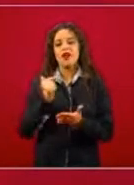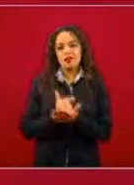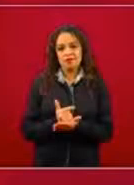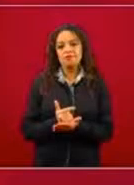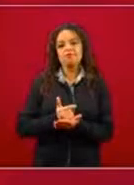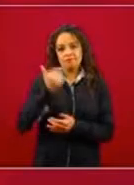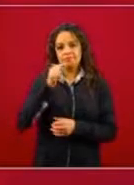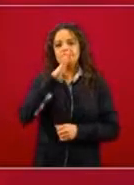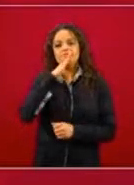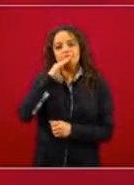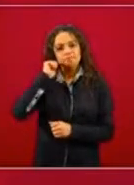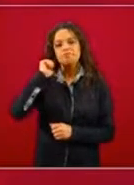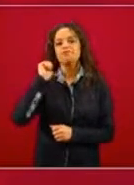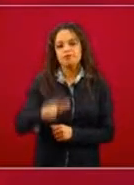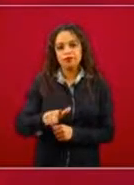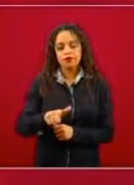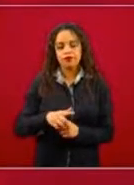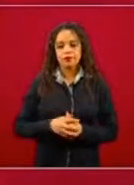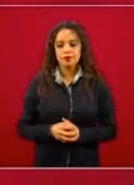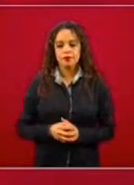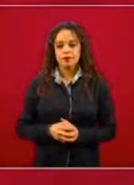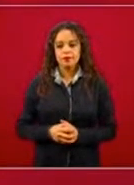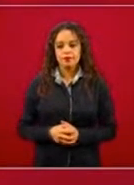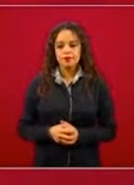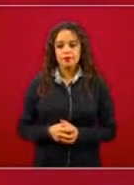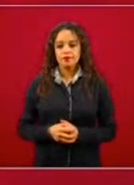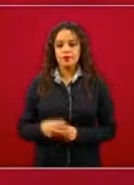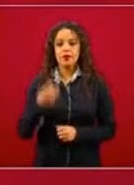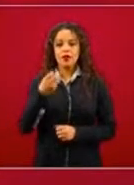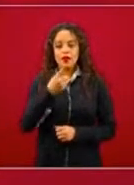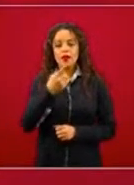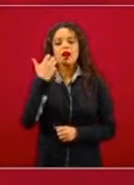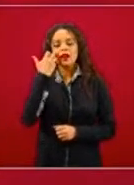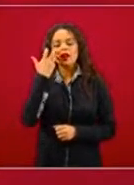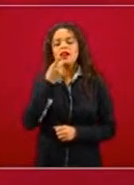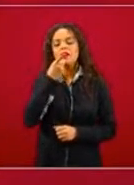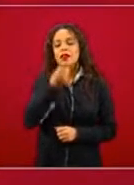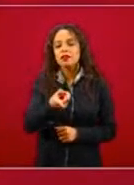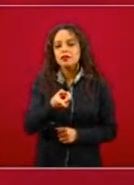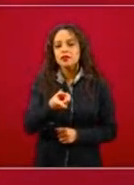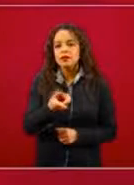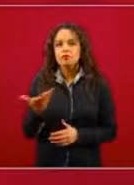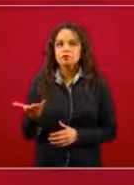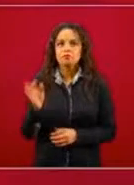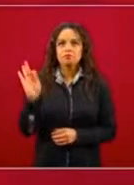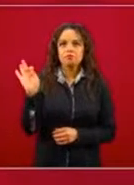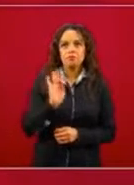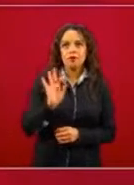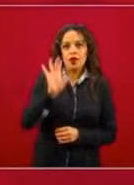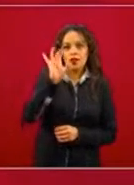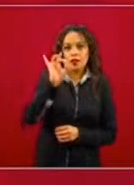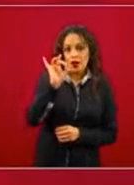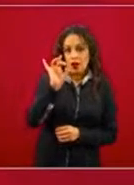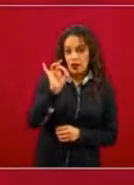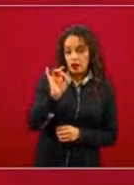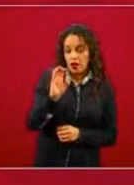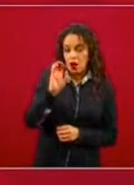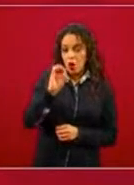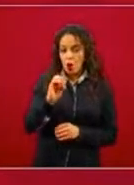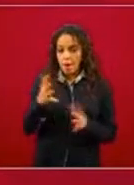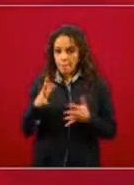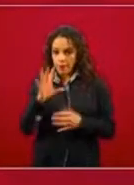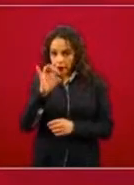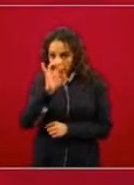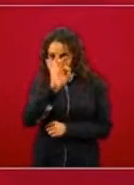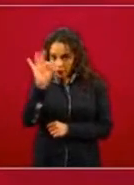actually that's a very bad forecast because it's within this forecast that we take